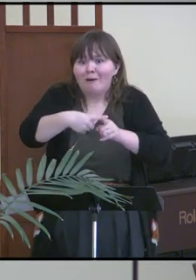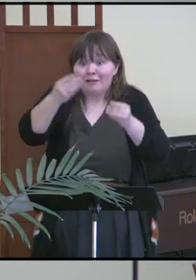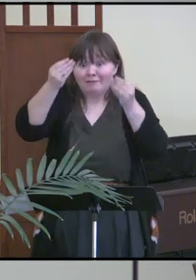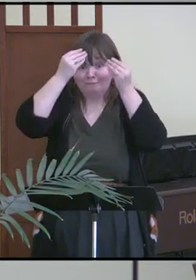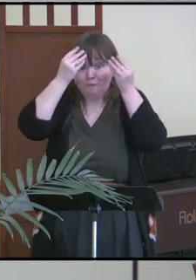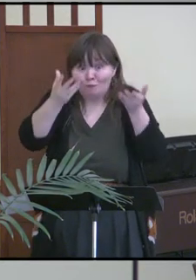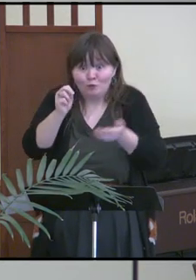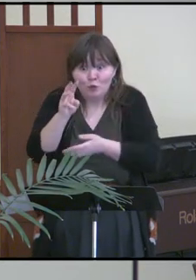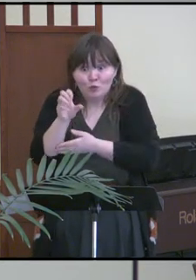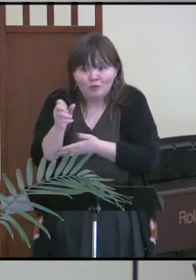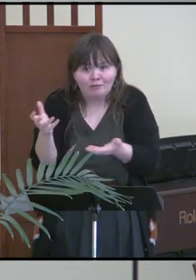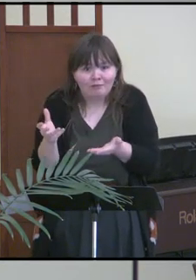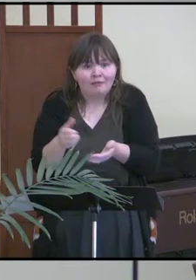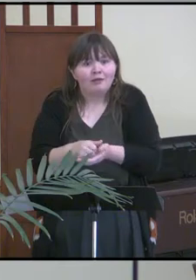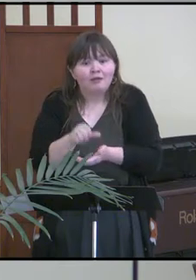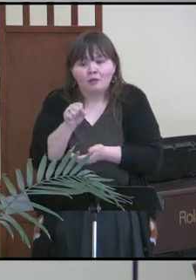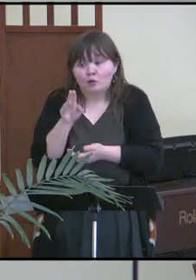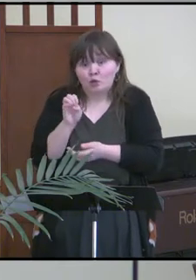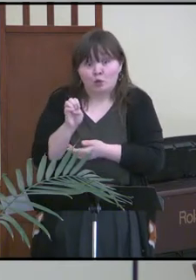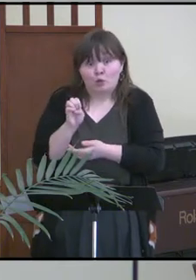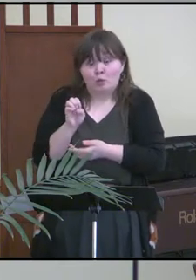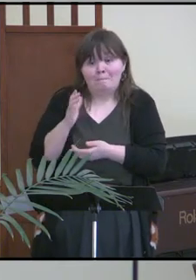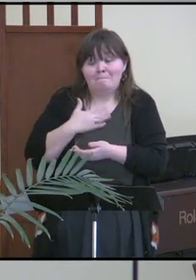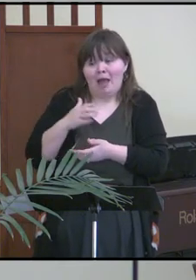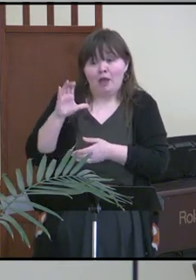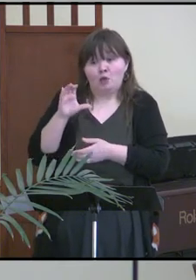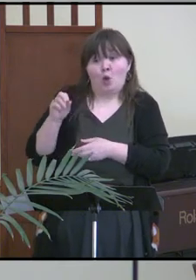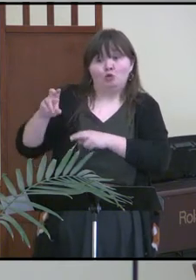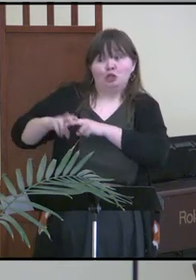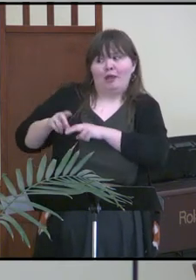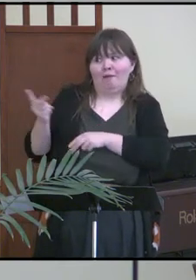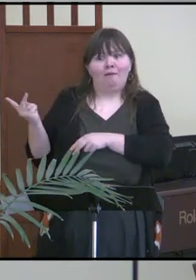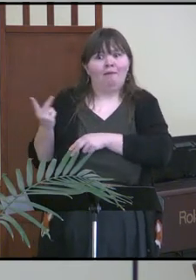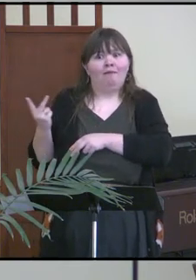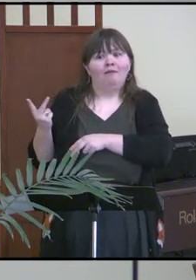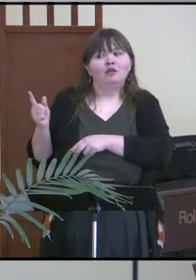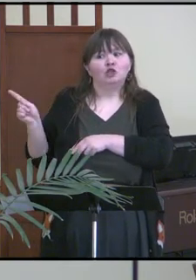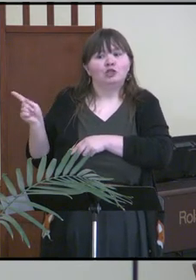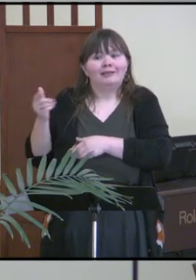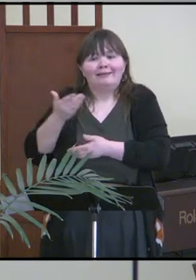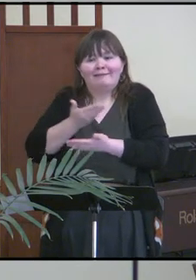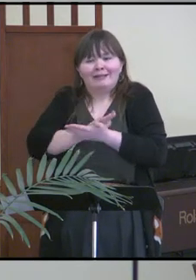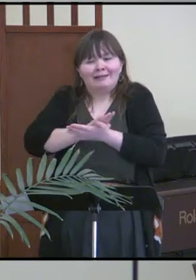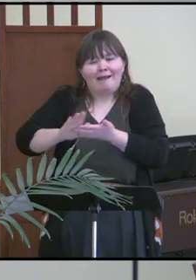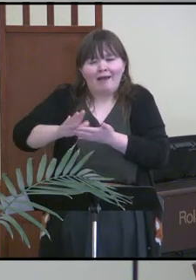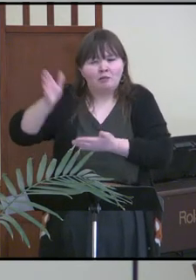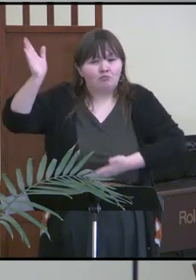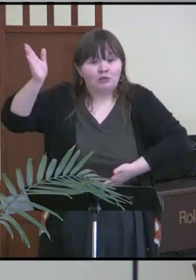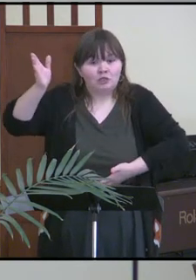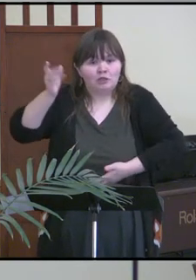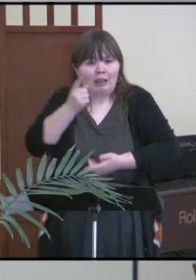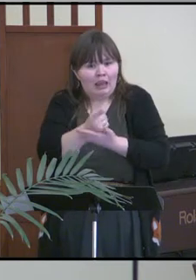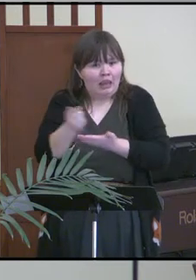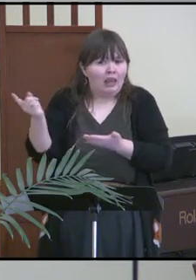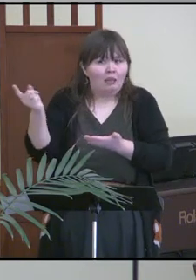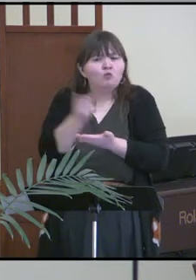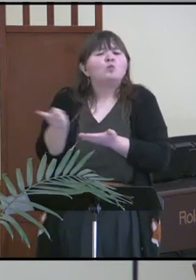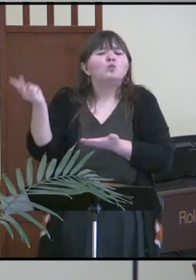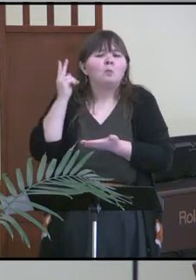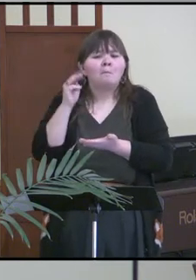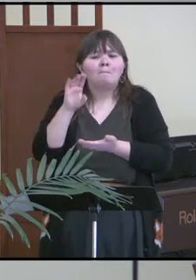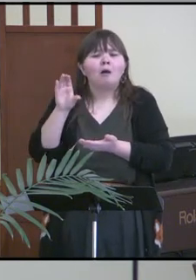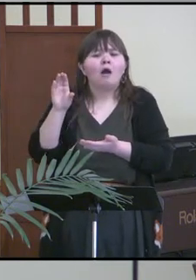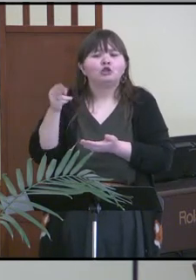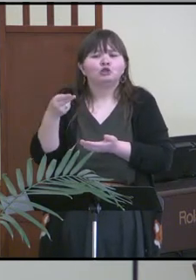project. Sue Plummer, my co-chair, gave a really nice presentation on March 17th about the whole